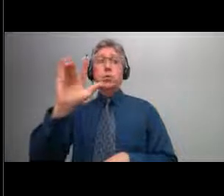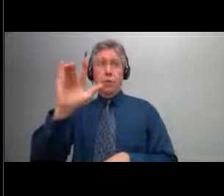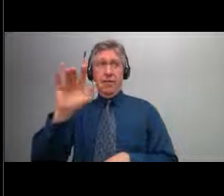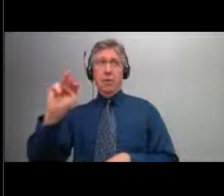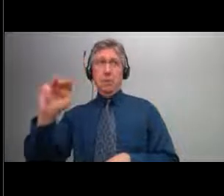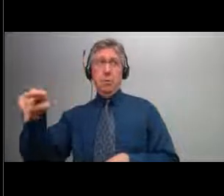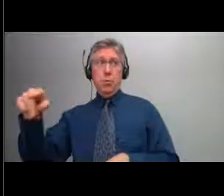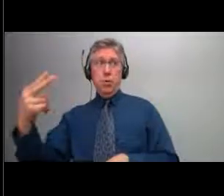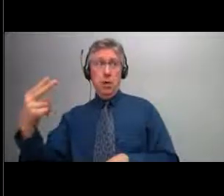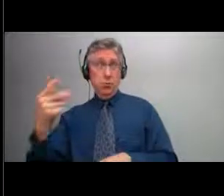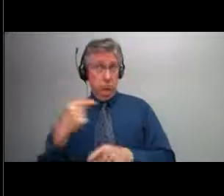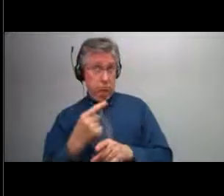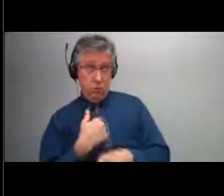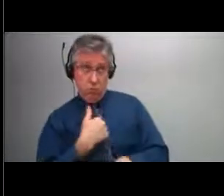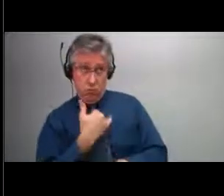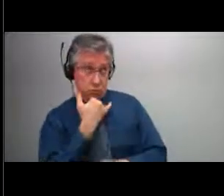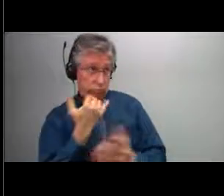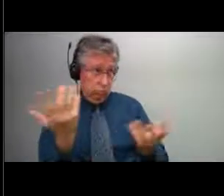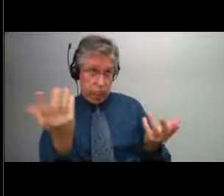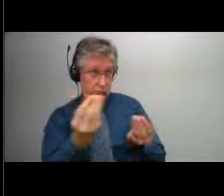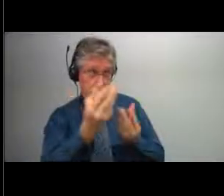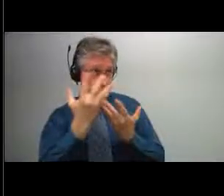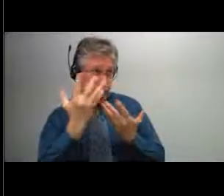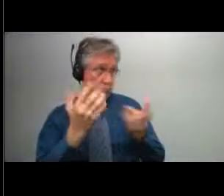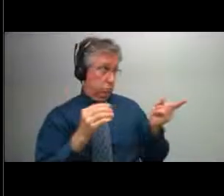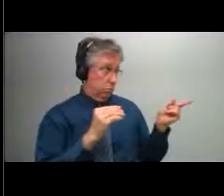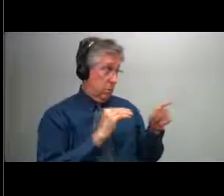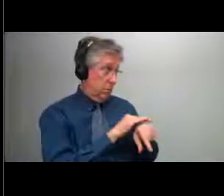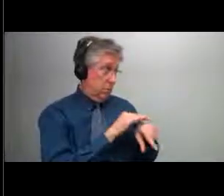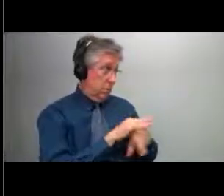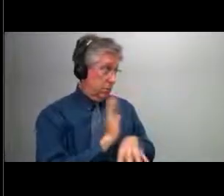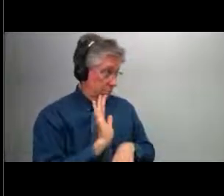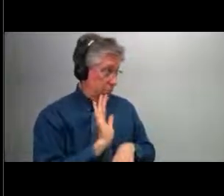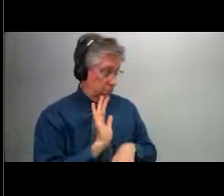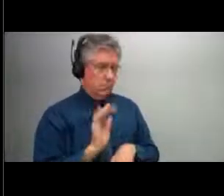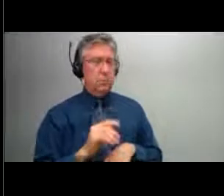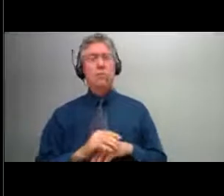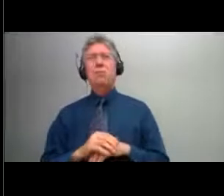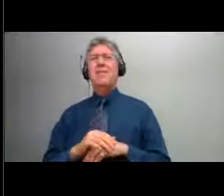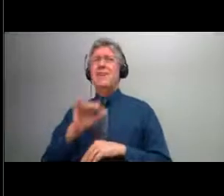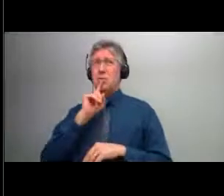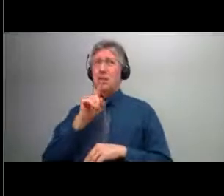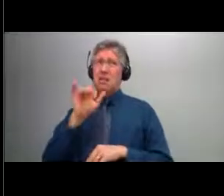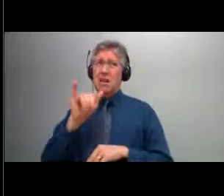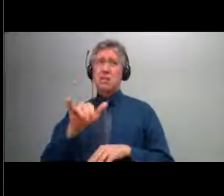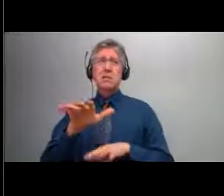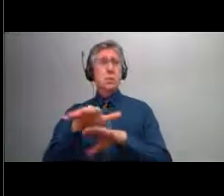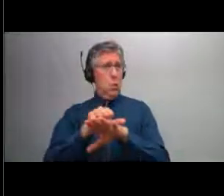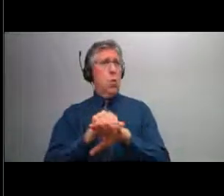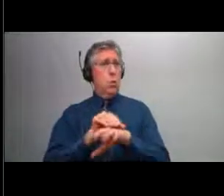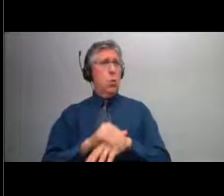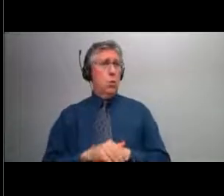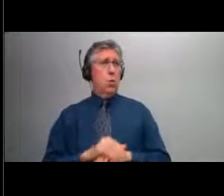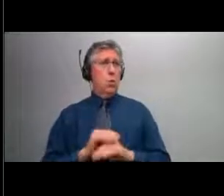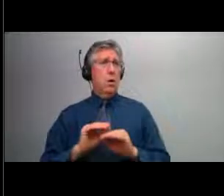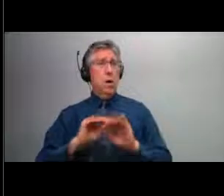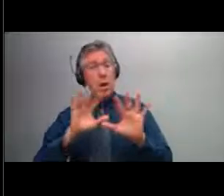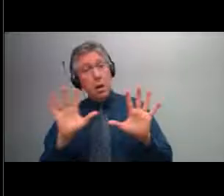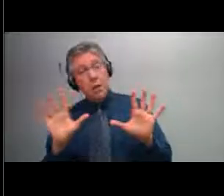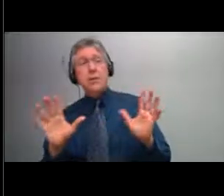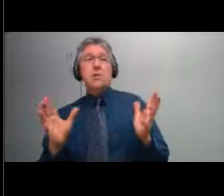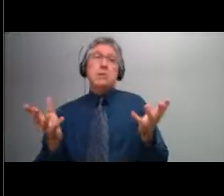hour. Correct me if I'm wrong, consultants, which is very low speed. Obviously, you